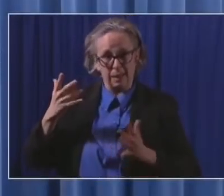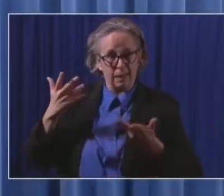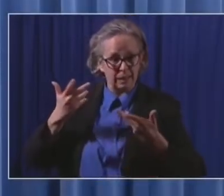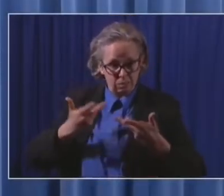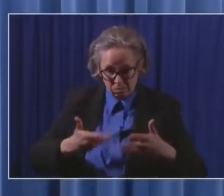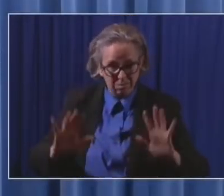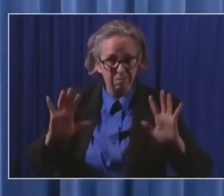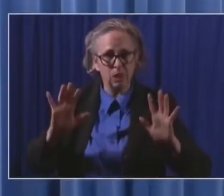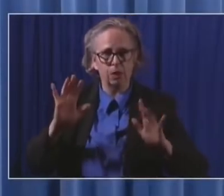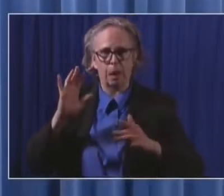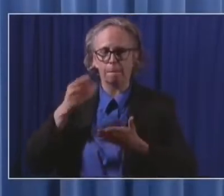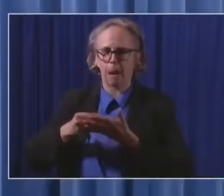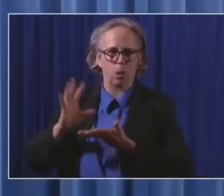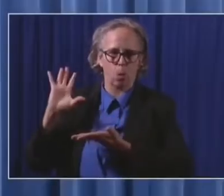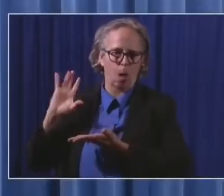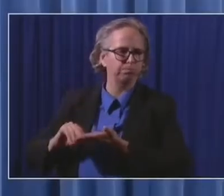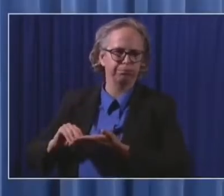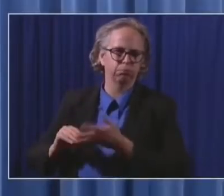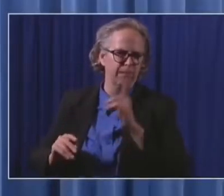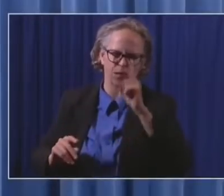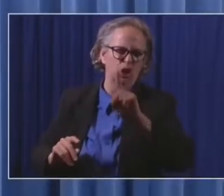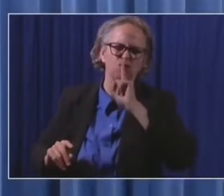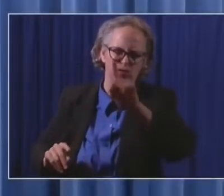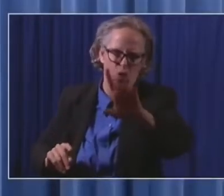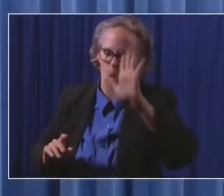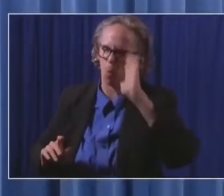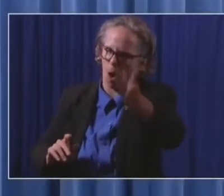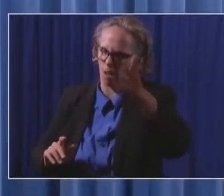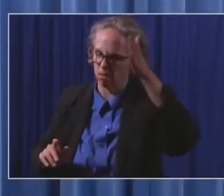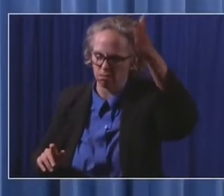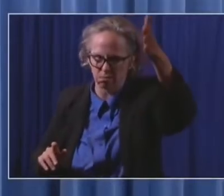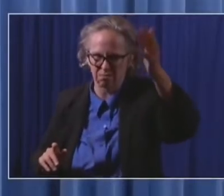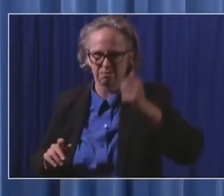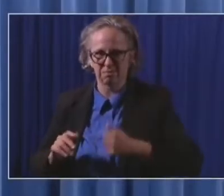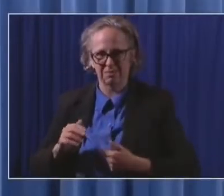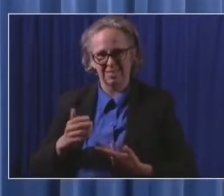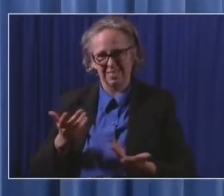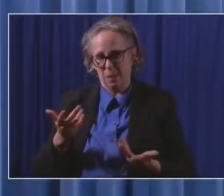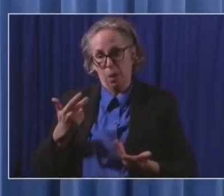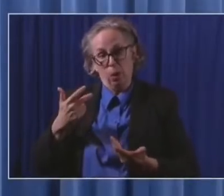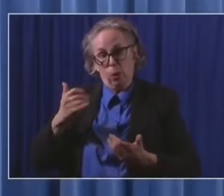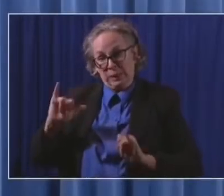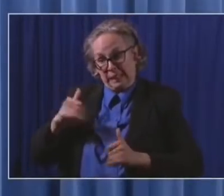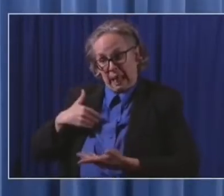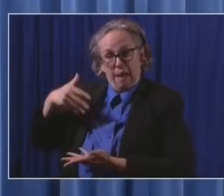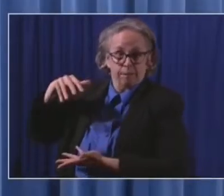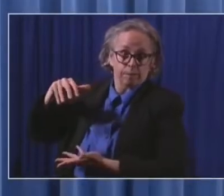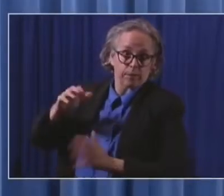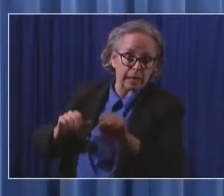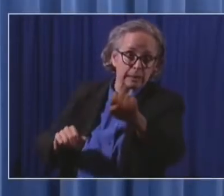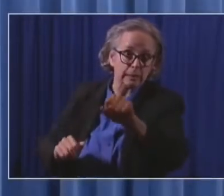fund, and by the time we get completely through this, I'm sure we will use all the rainy day fund.